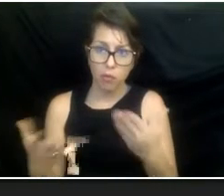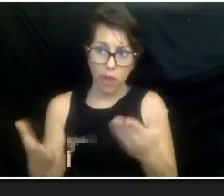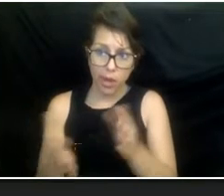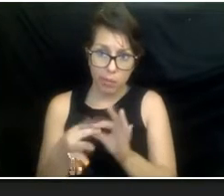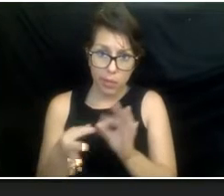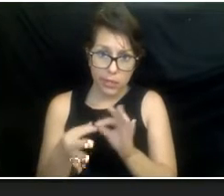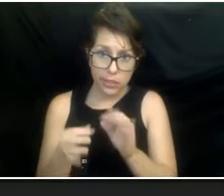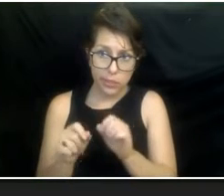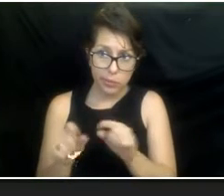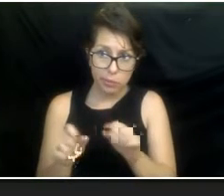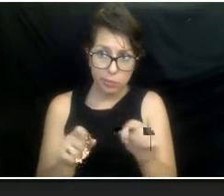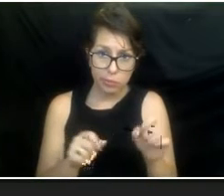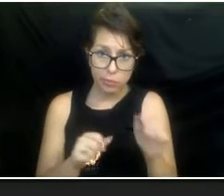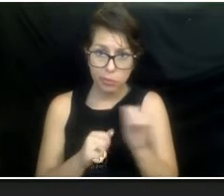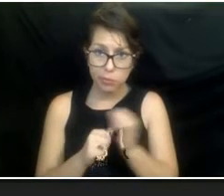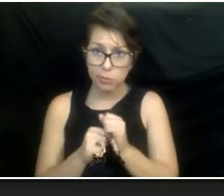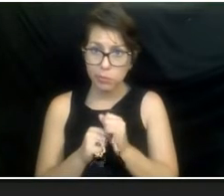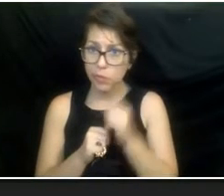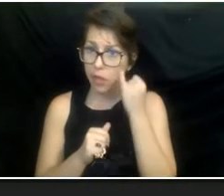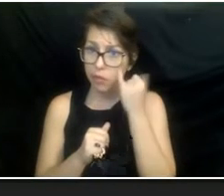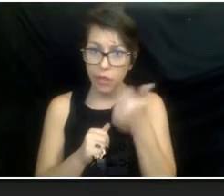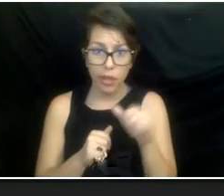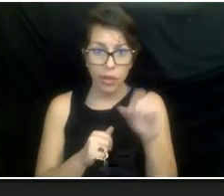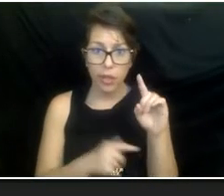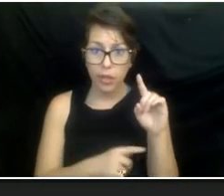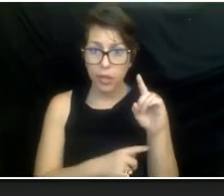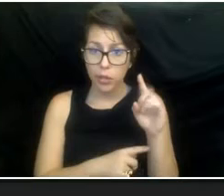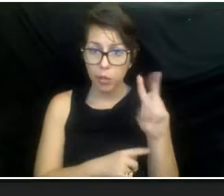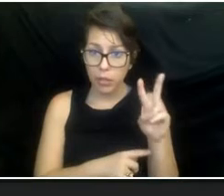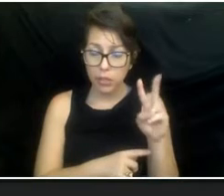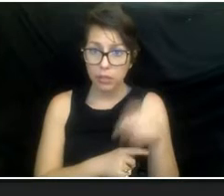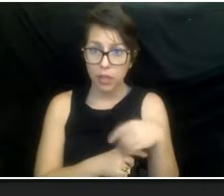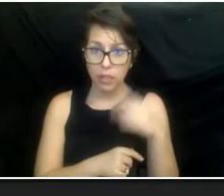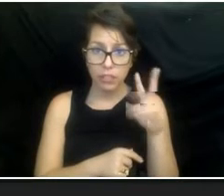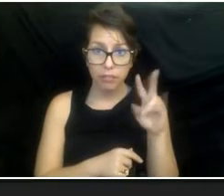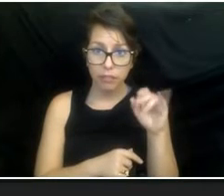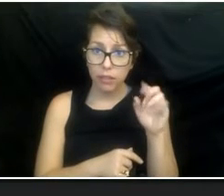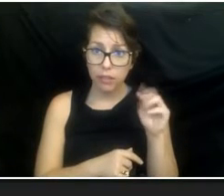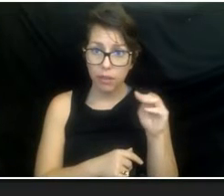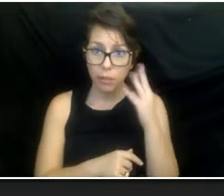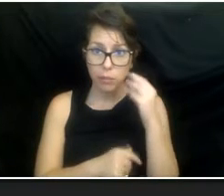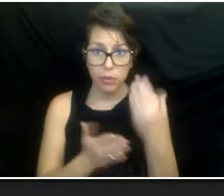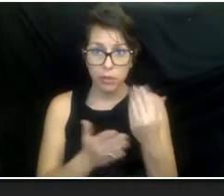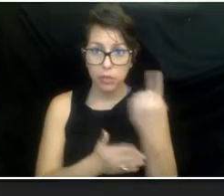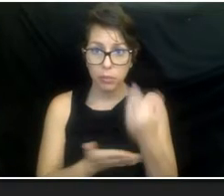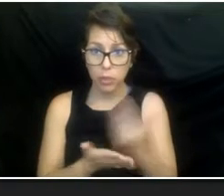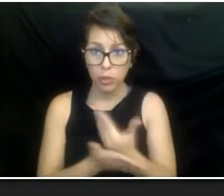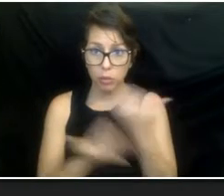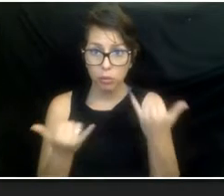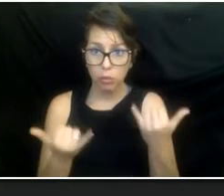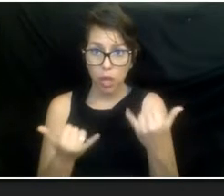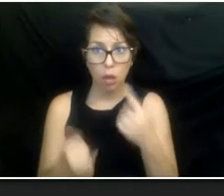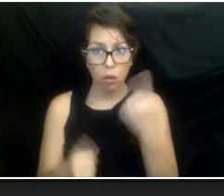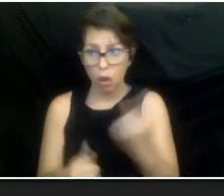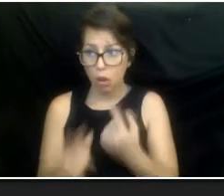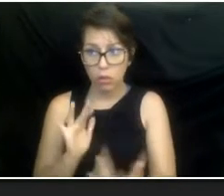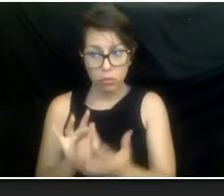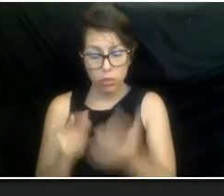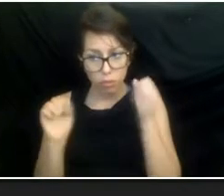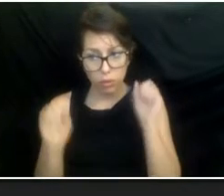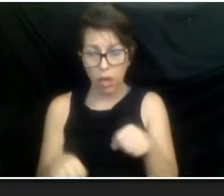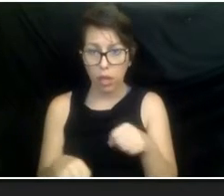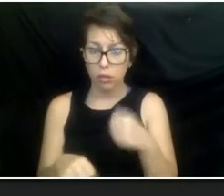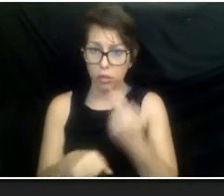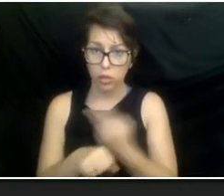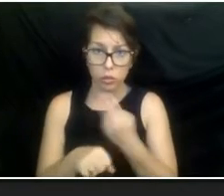chat line but we would not uh voluntarily go and make a phone call to see how that person is doing because that may not be